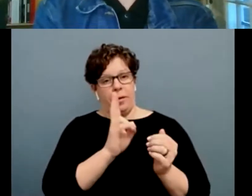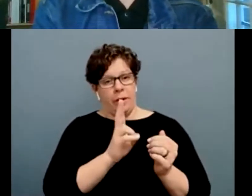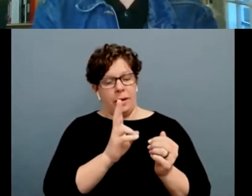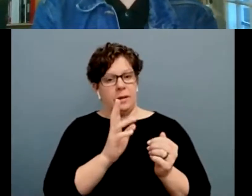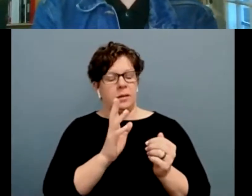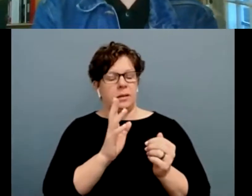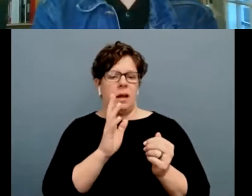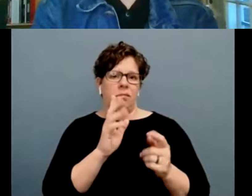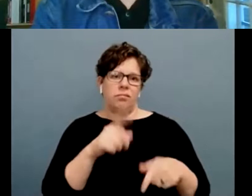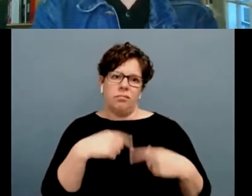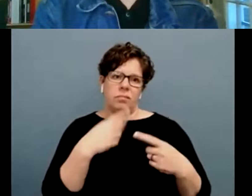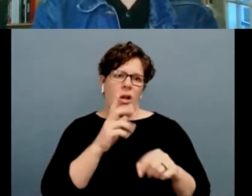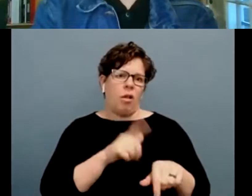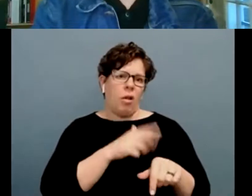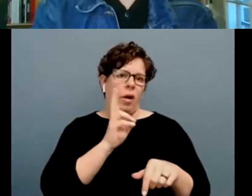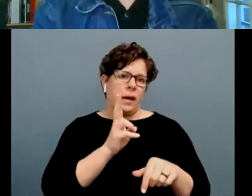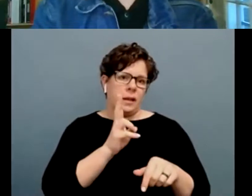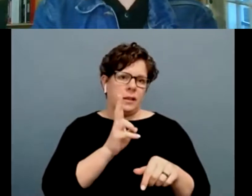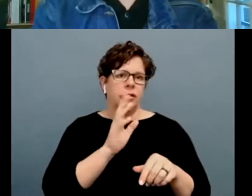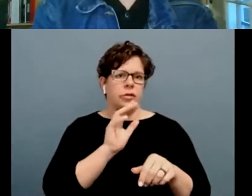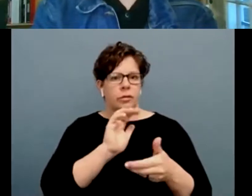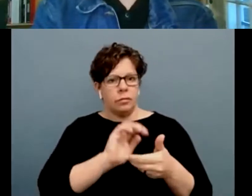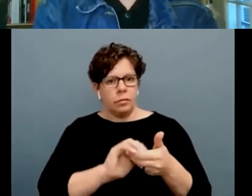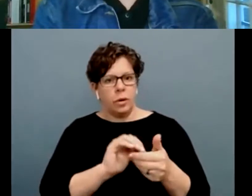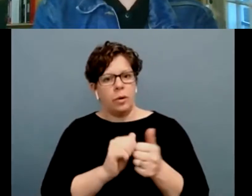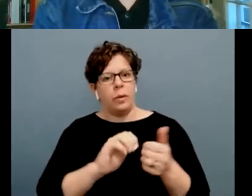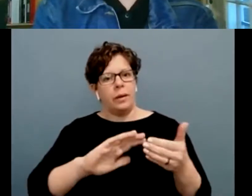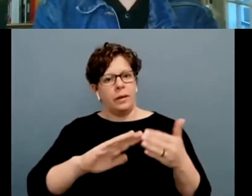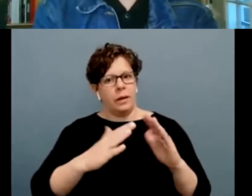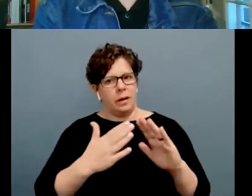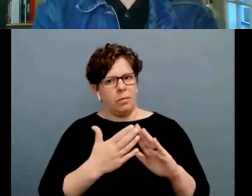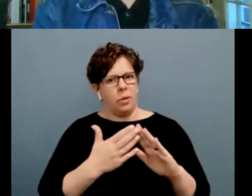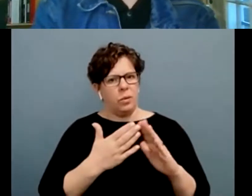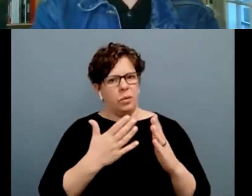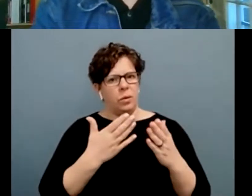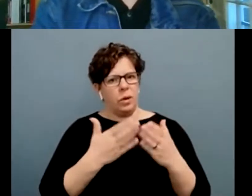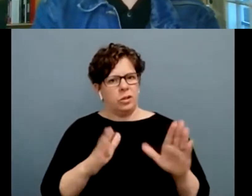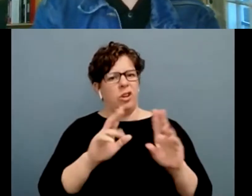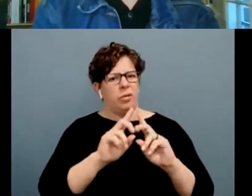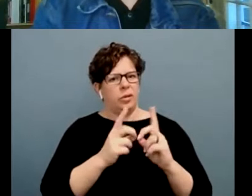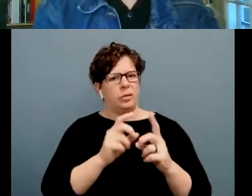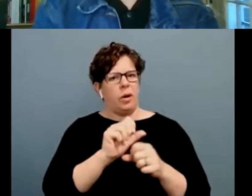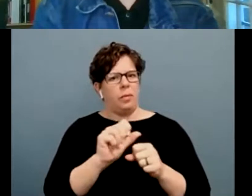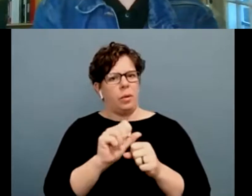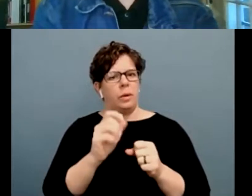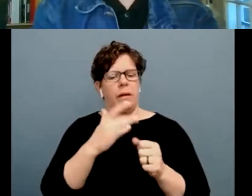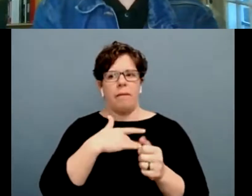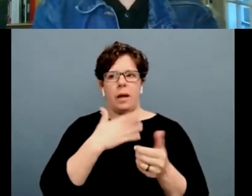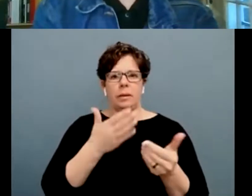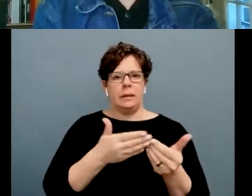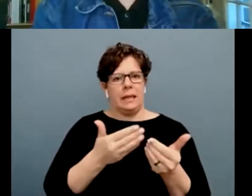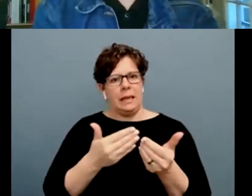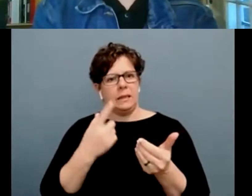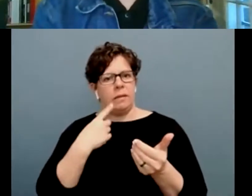with our community through that larger work, it was pretty easy for us to slip into